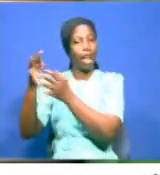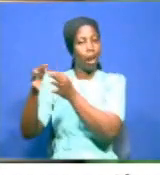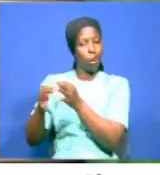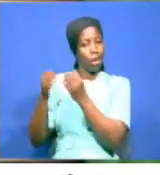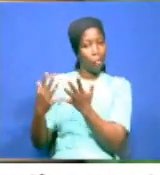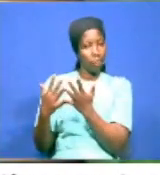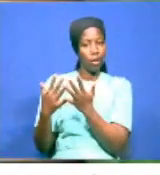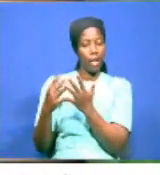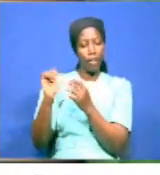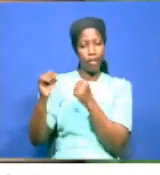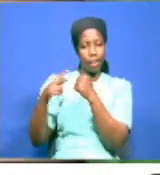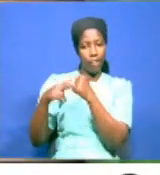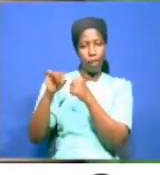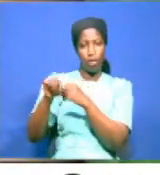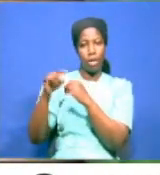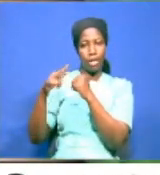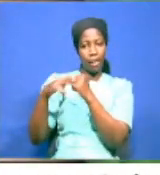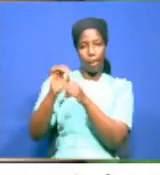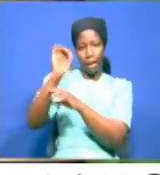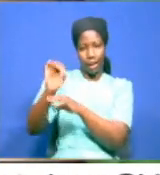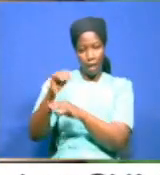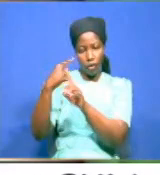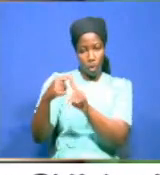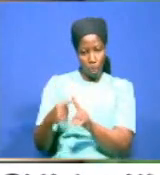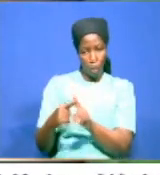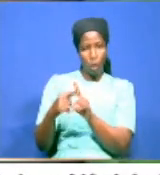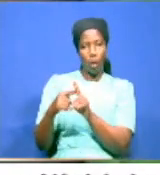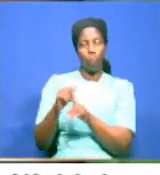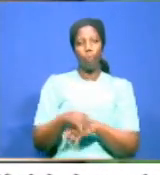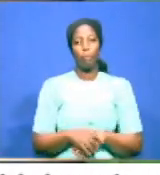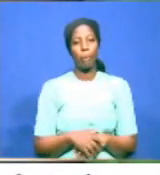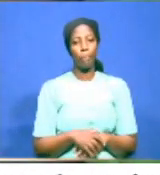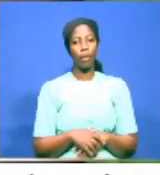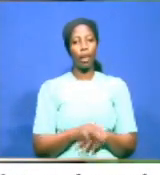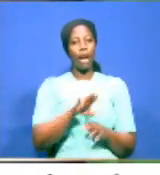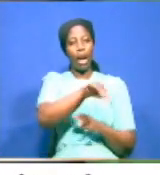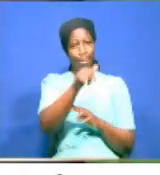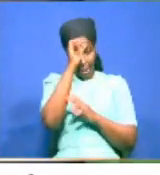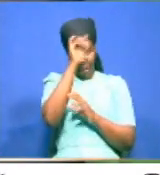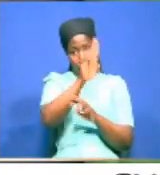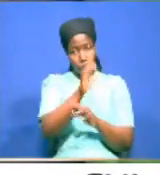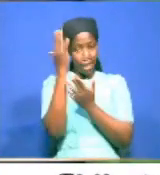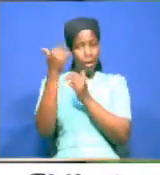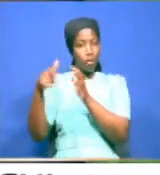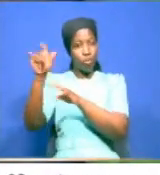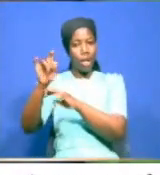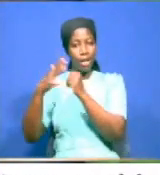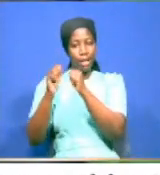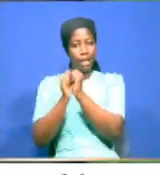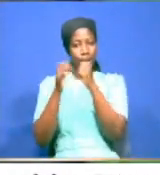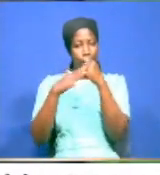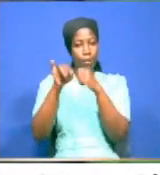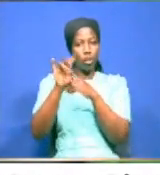for 57% of the total debt stock. The county government expenditure is expected to increase by